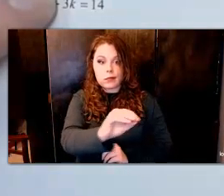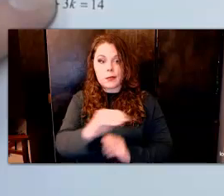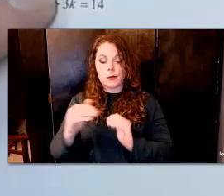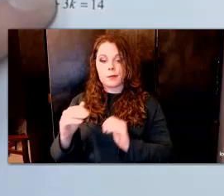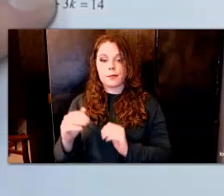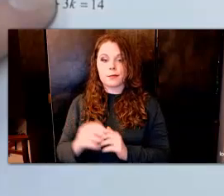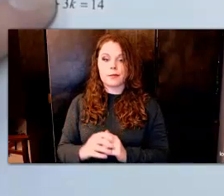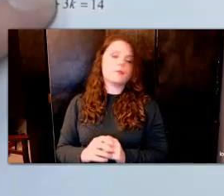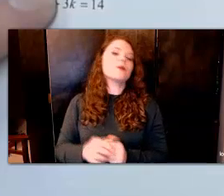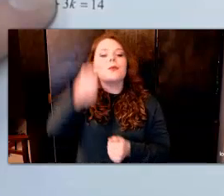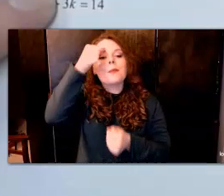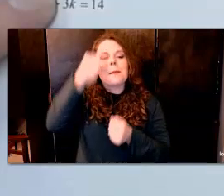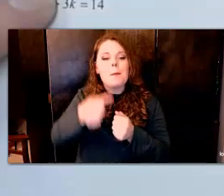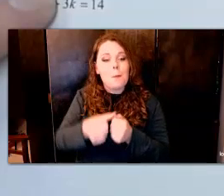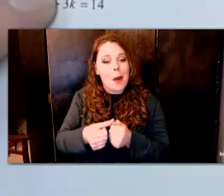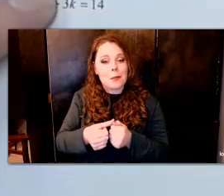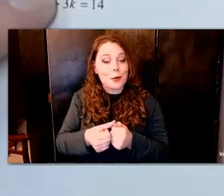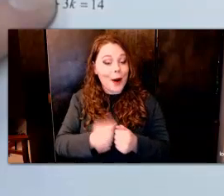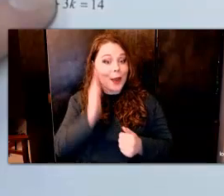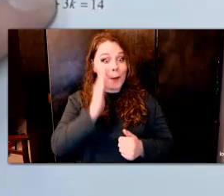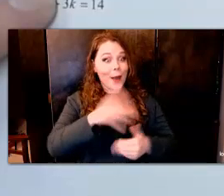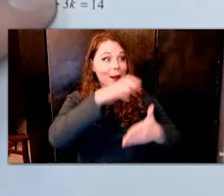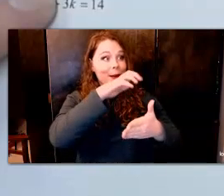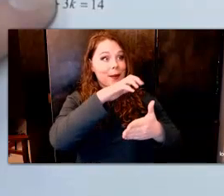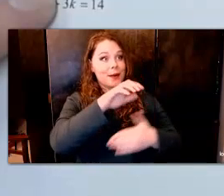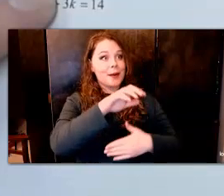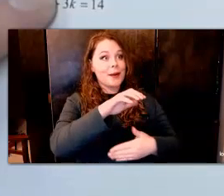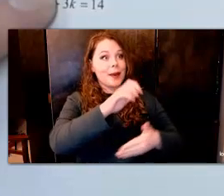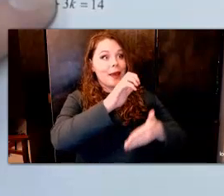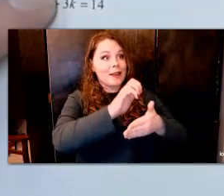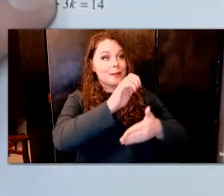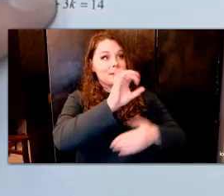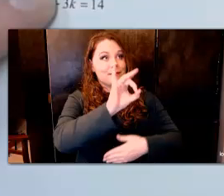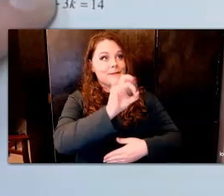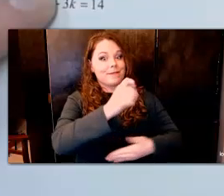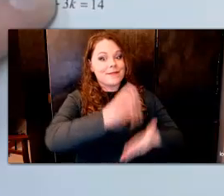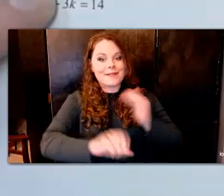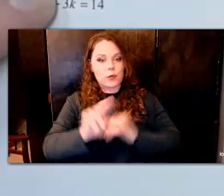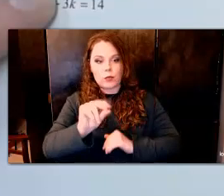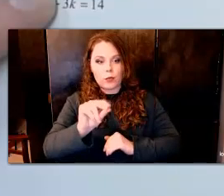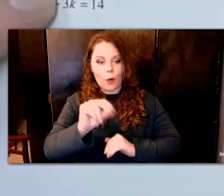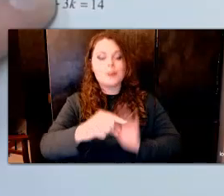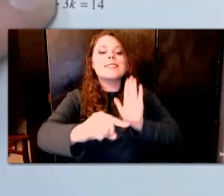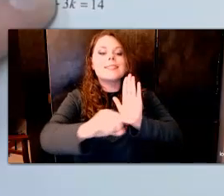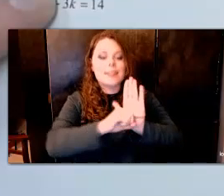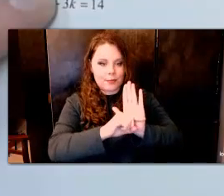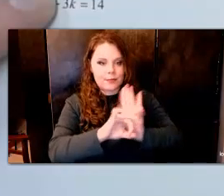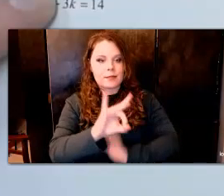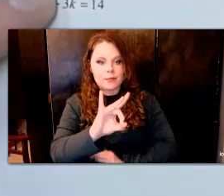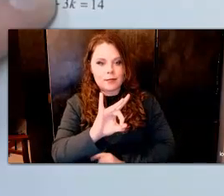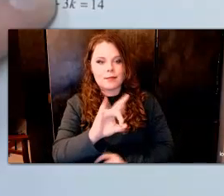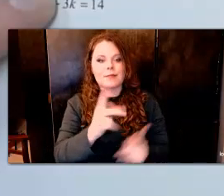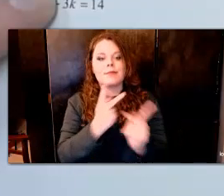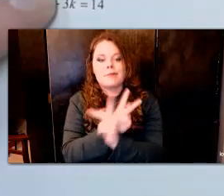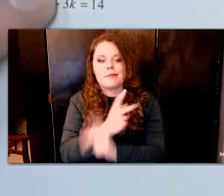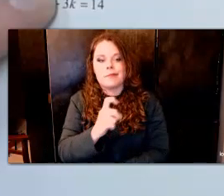Again, this is not subtracting 8x. This is negative 8 times x equals